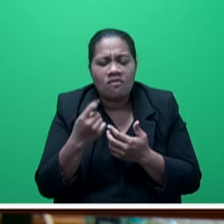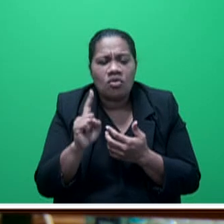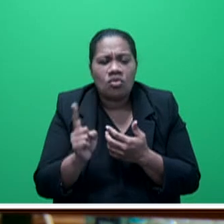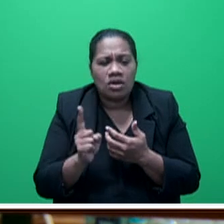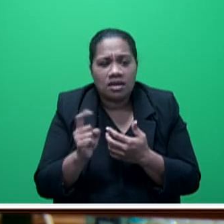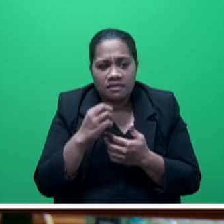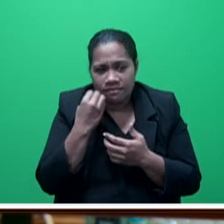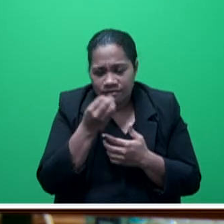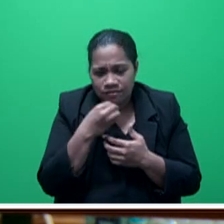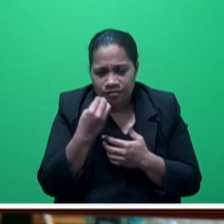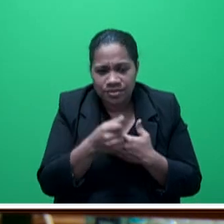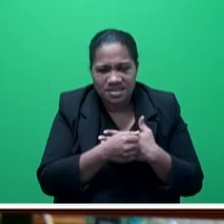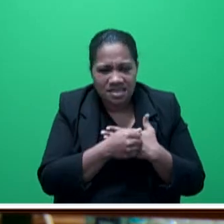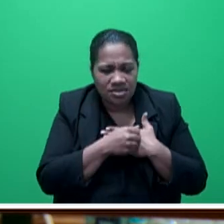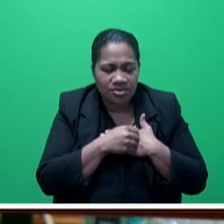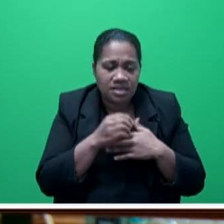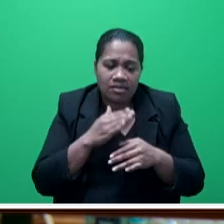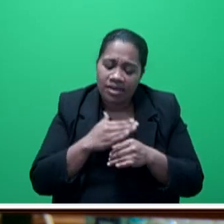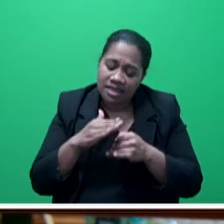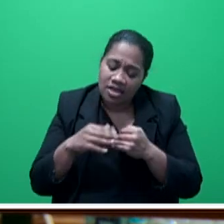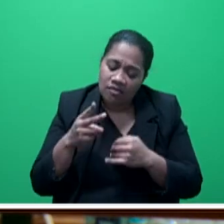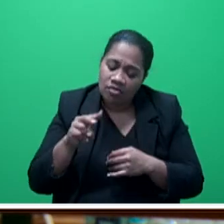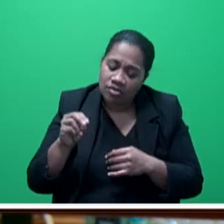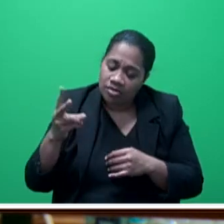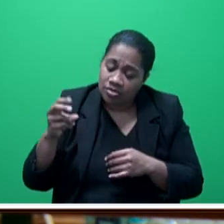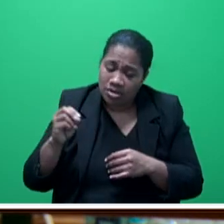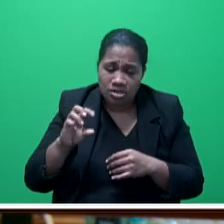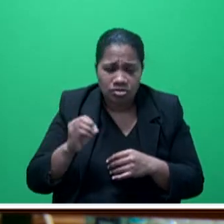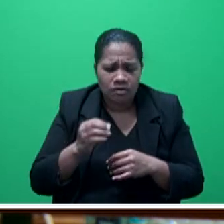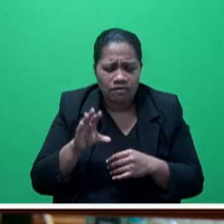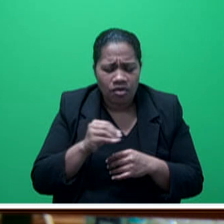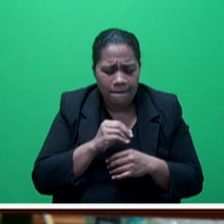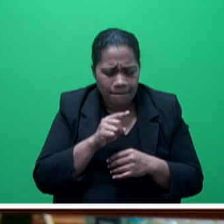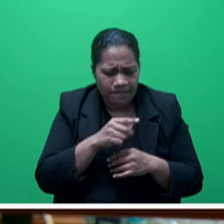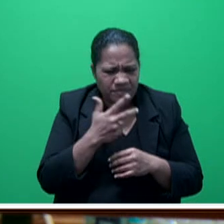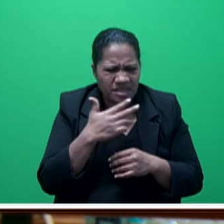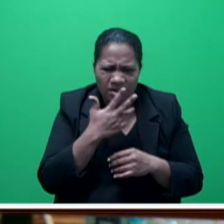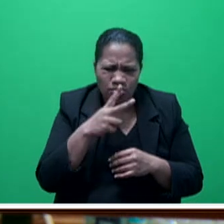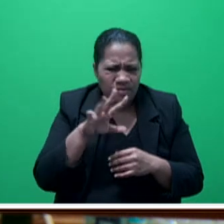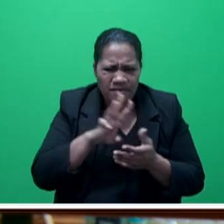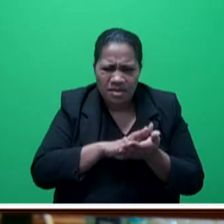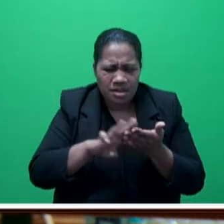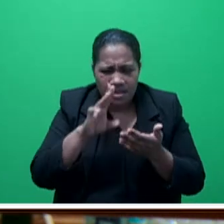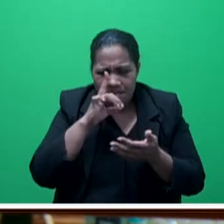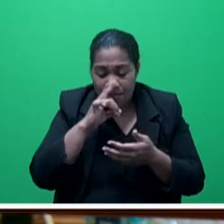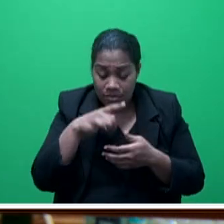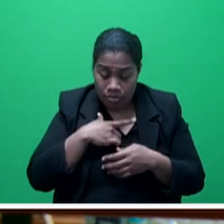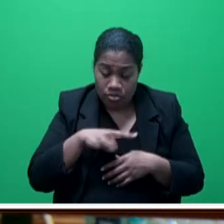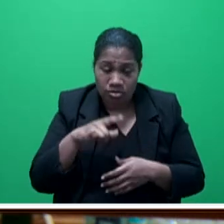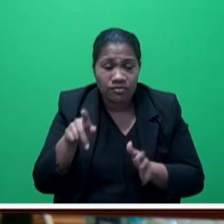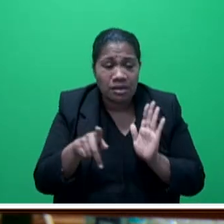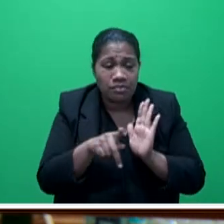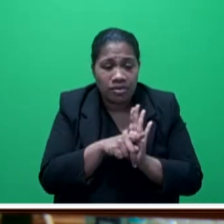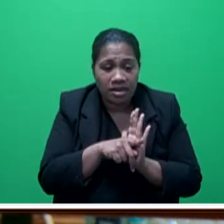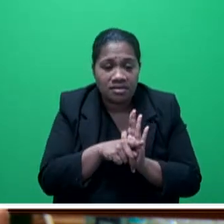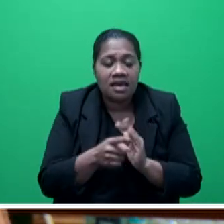of 2020, up from 135 million people before the crisis because of income and remittance